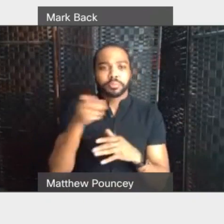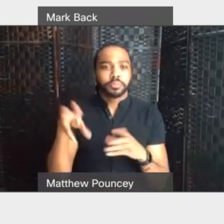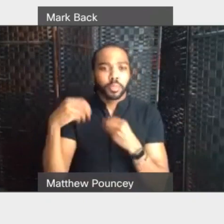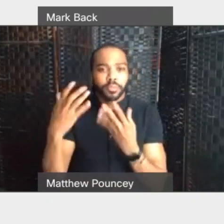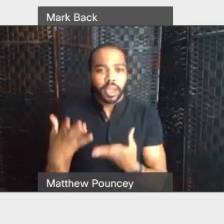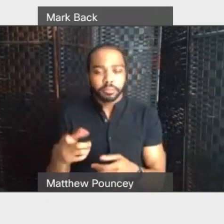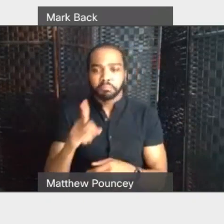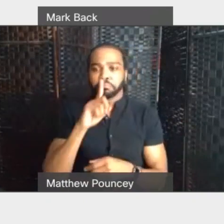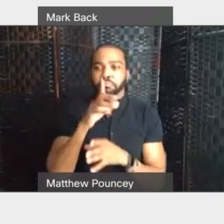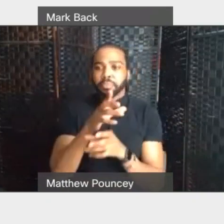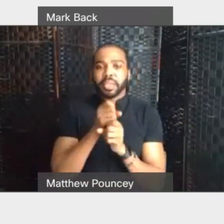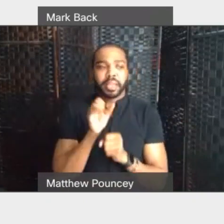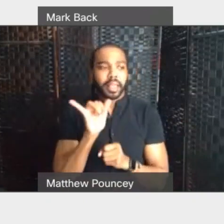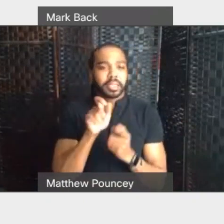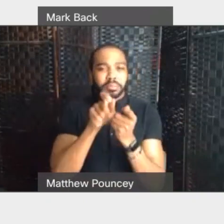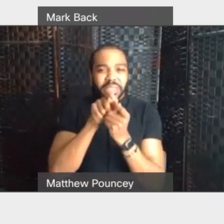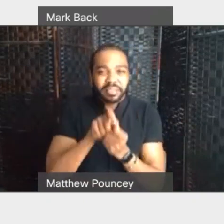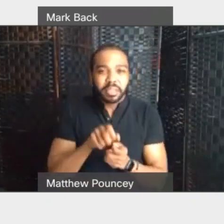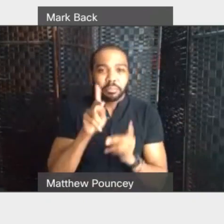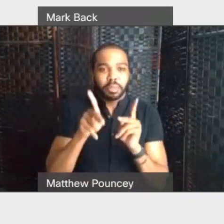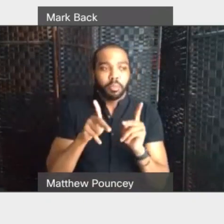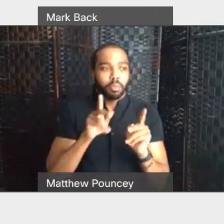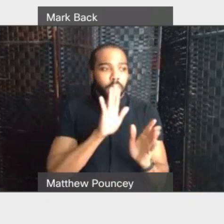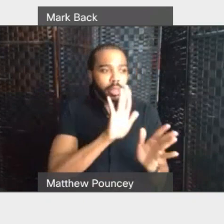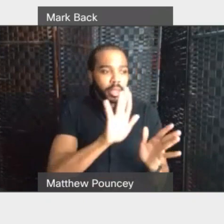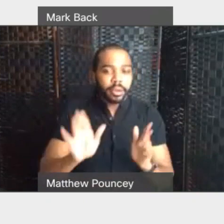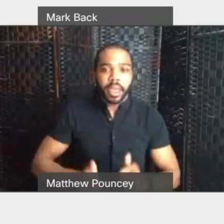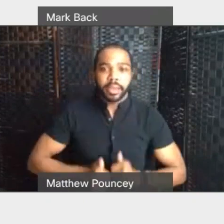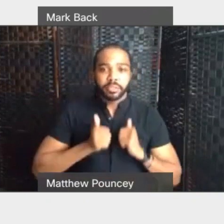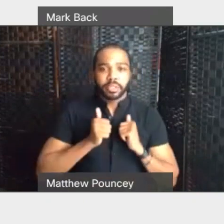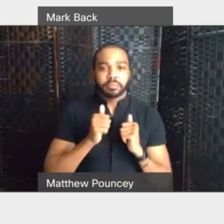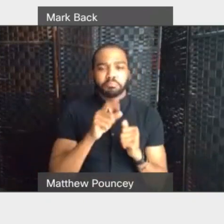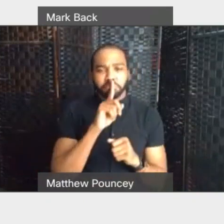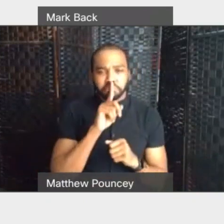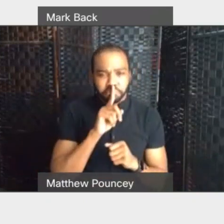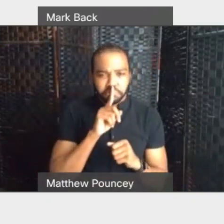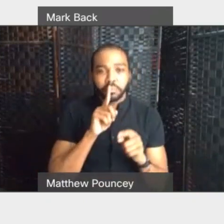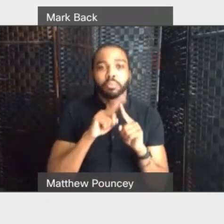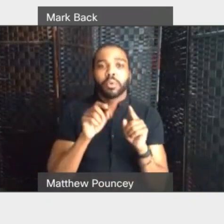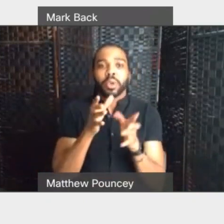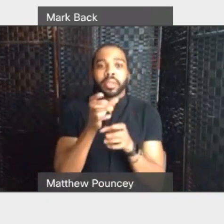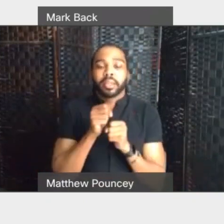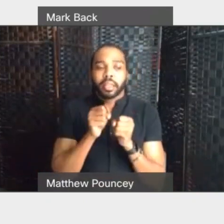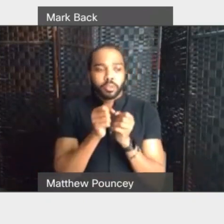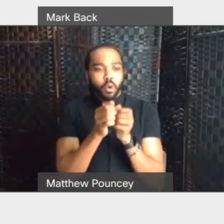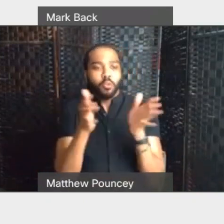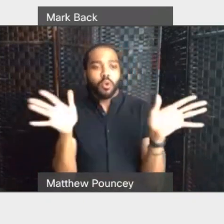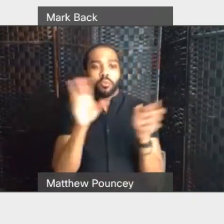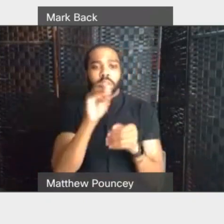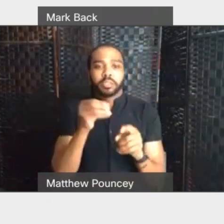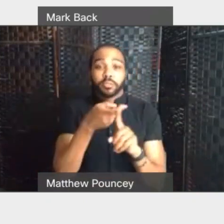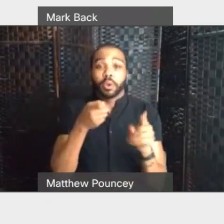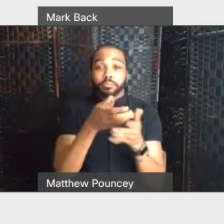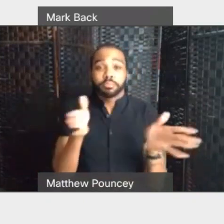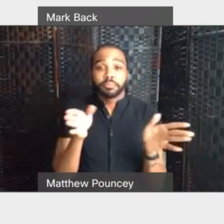getting sort of, specific people or addresses, but we are getting the overall percentage from providers. And